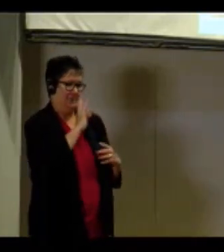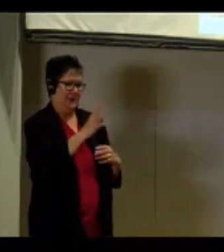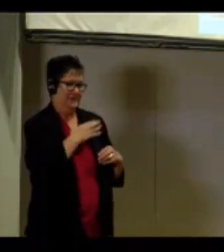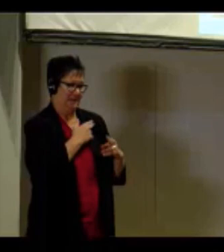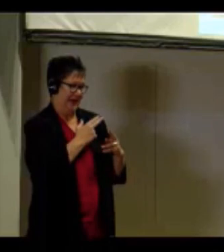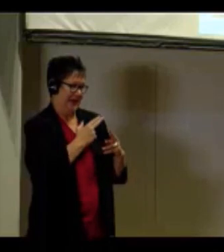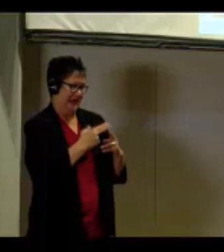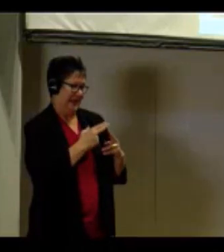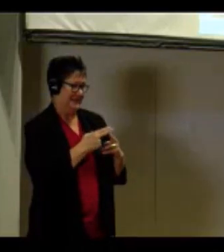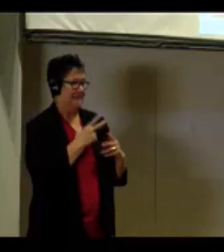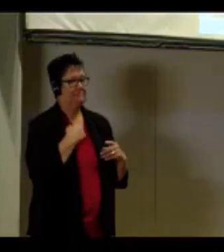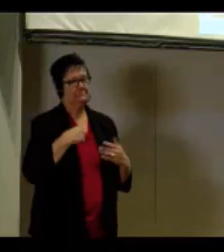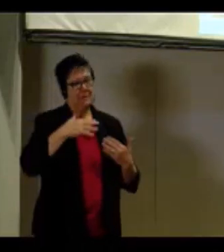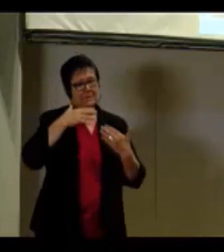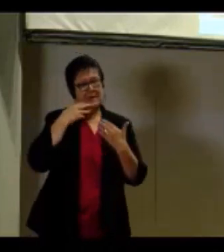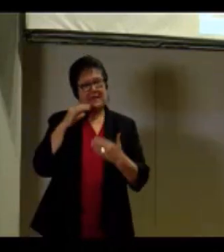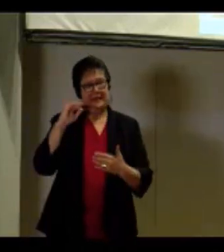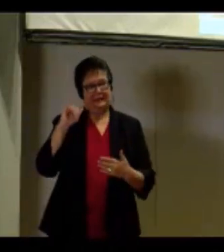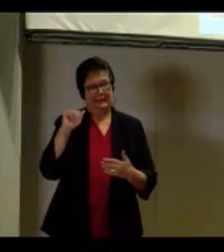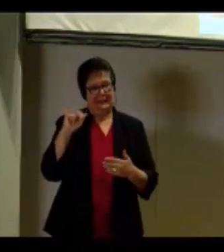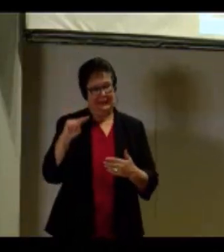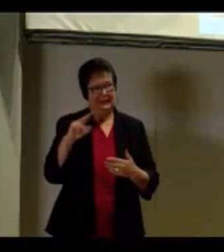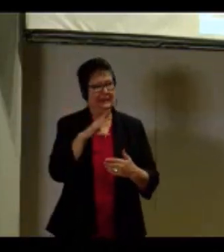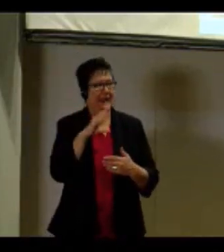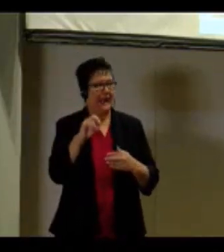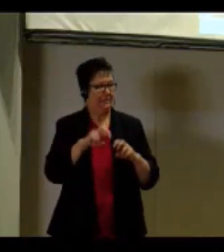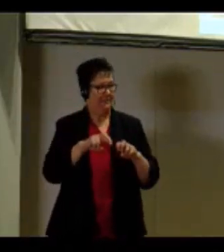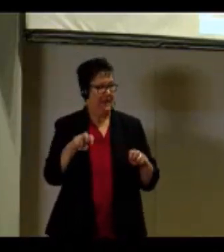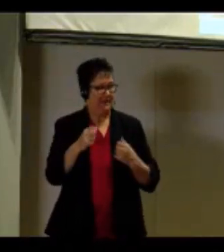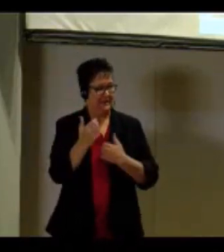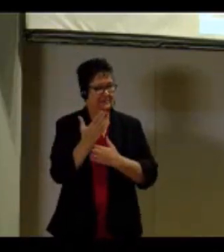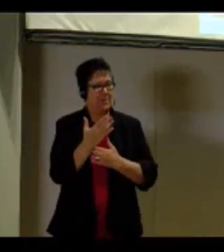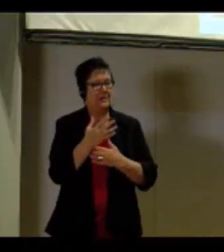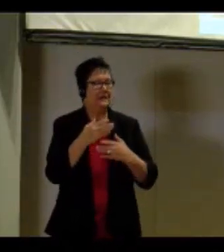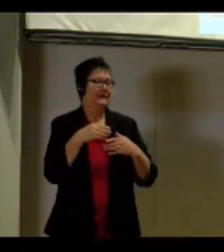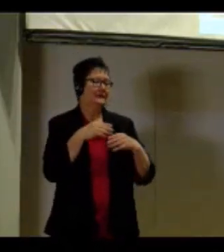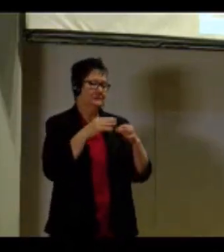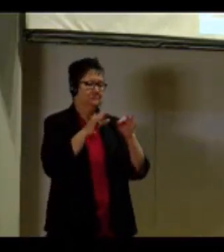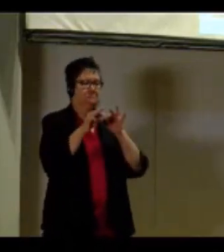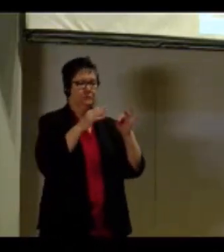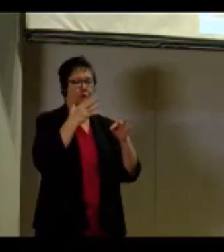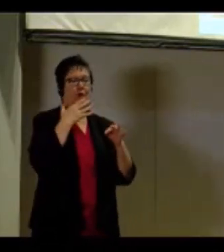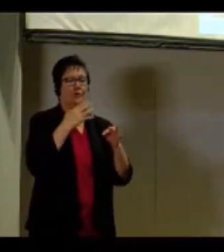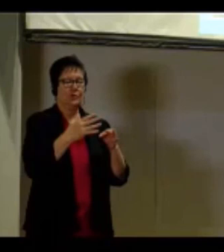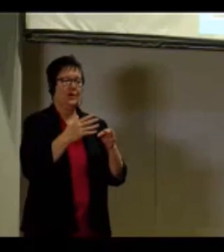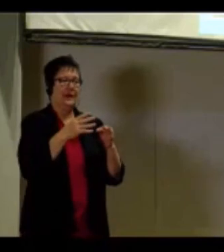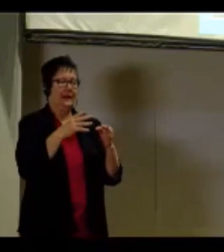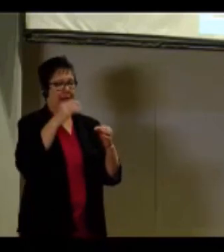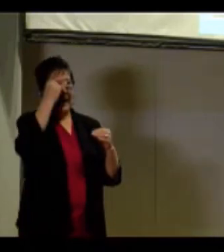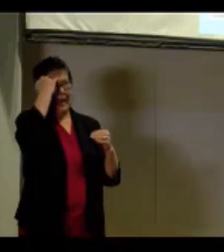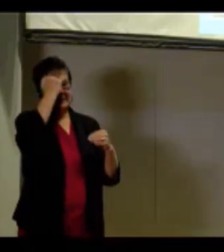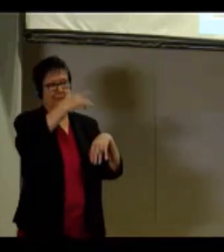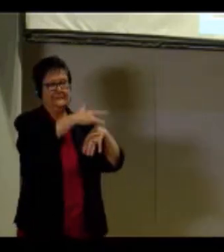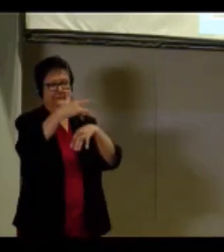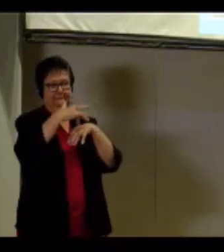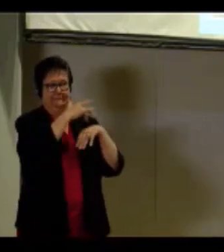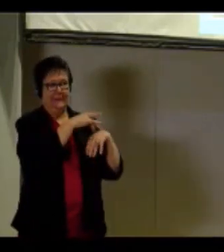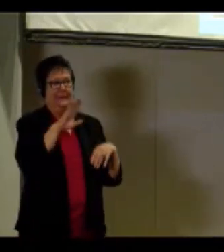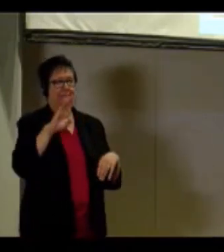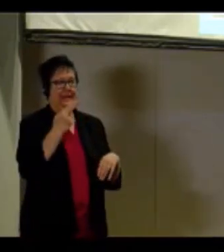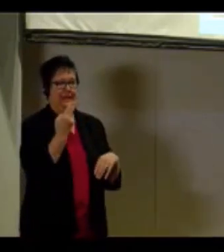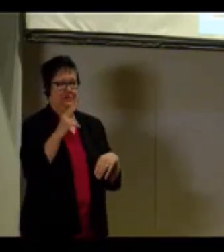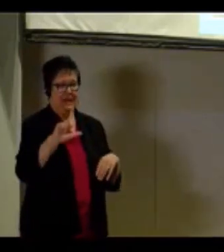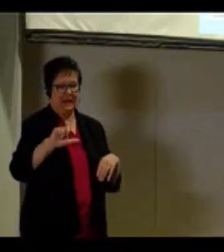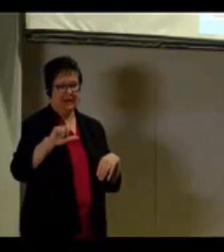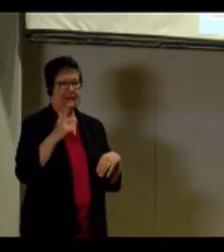thank Ian Owens and the panel this morning for giving a good preview to the BHL, Biodiversity Heritage Library, and so I can just jump right to